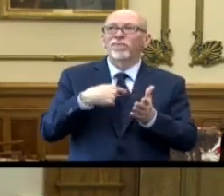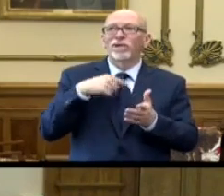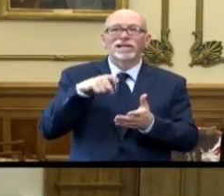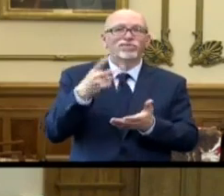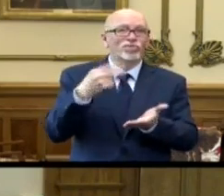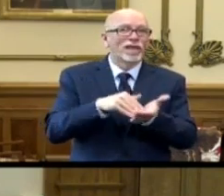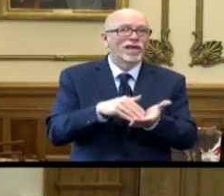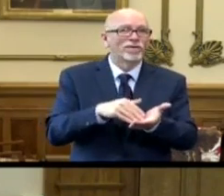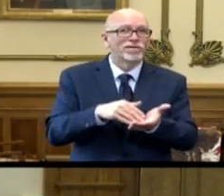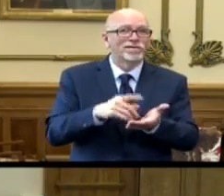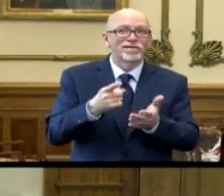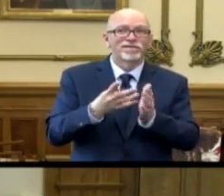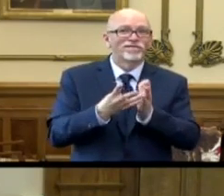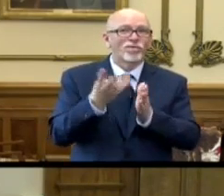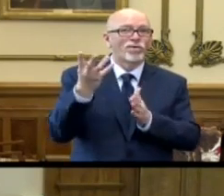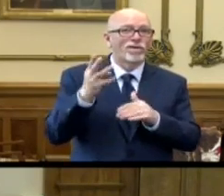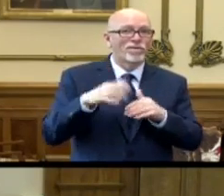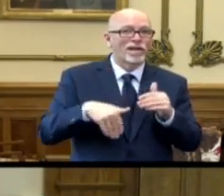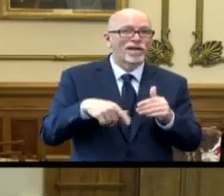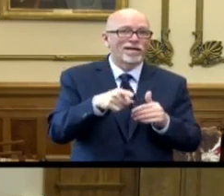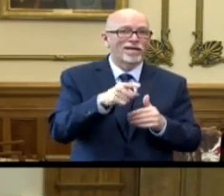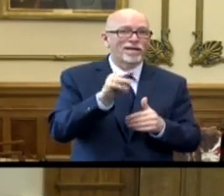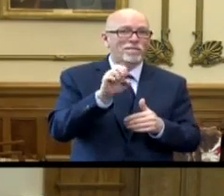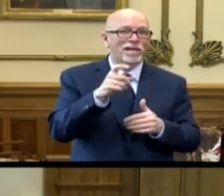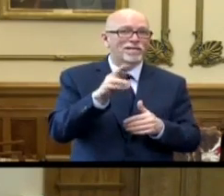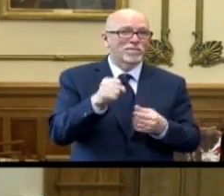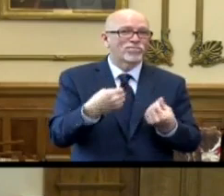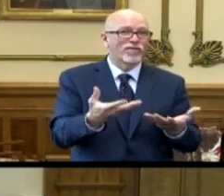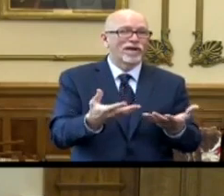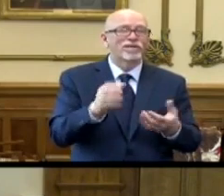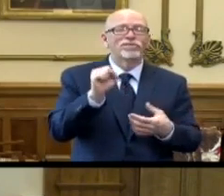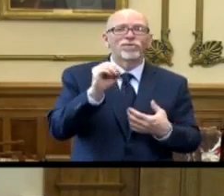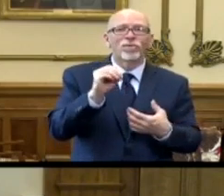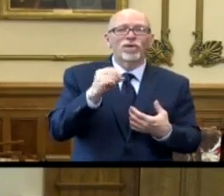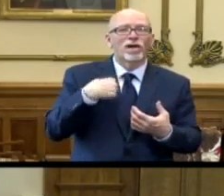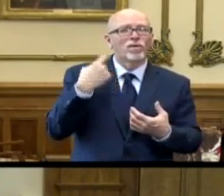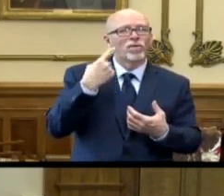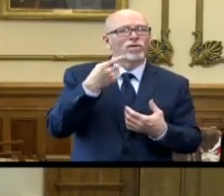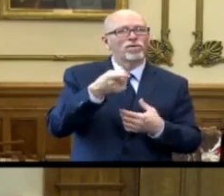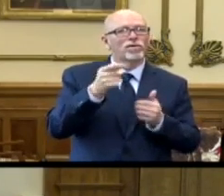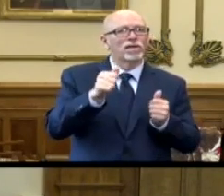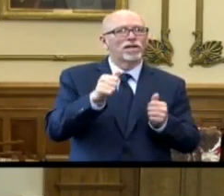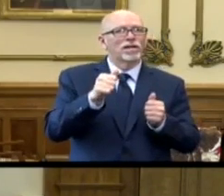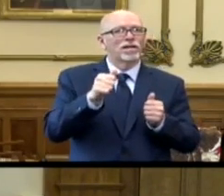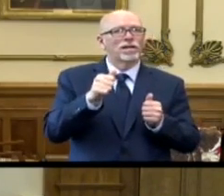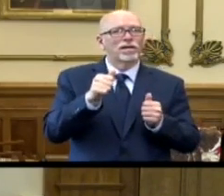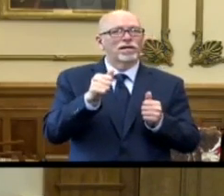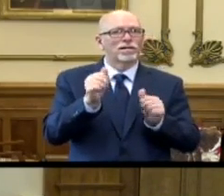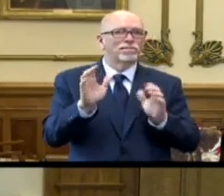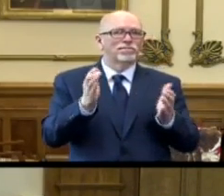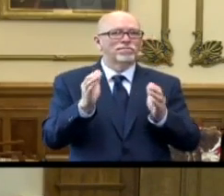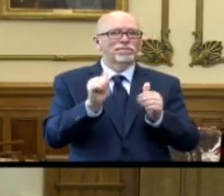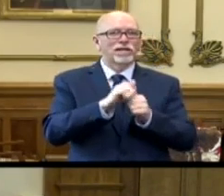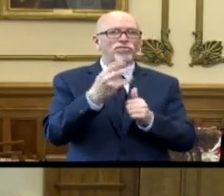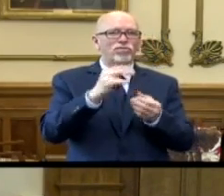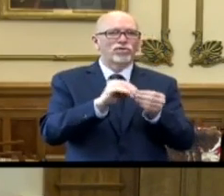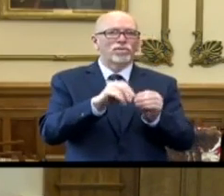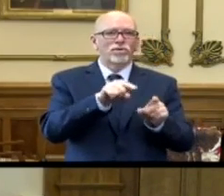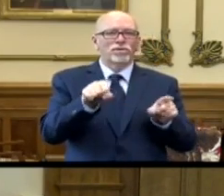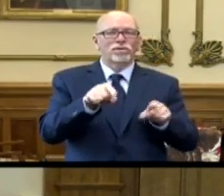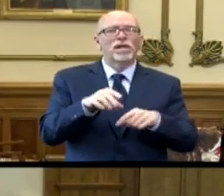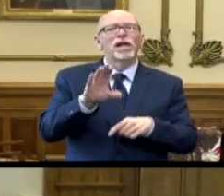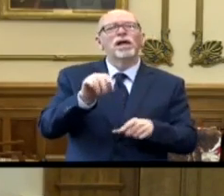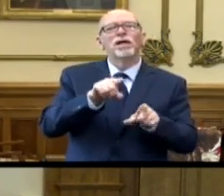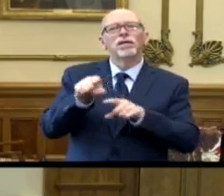About four times as many as what Maximus is hiring. So I wondered if you could talk about the discrepancy between those two numbers. And also